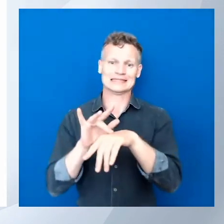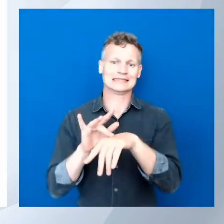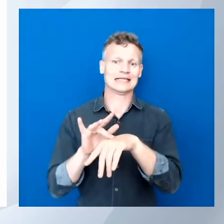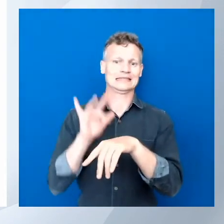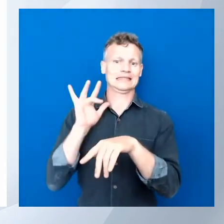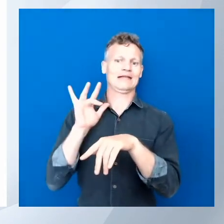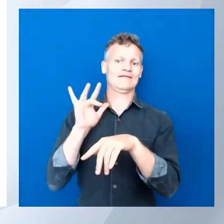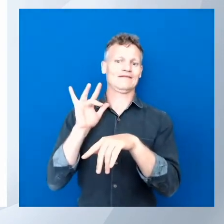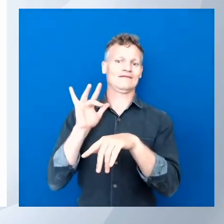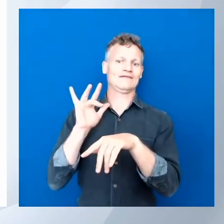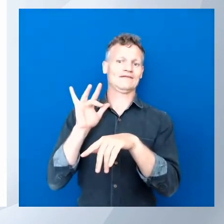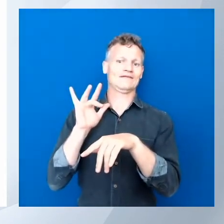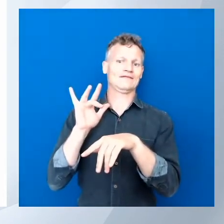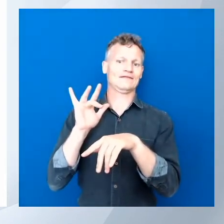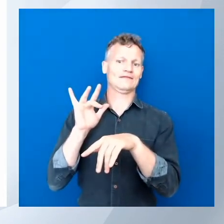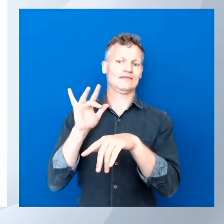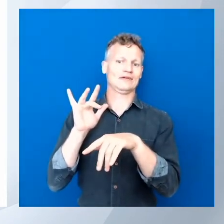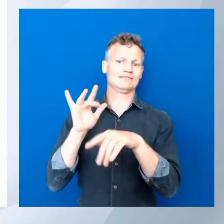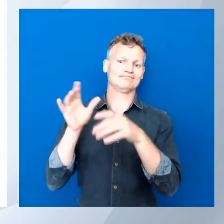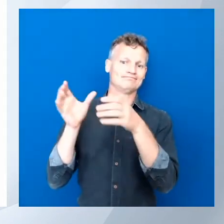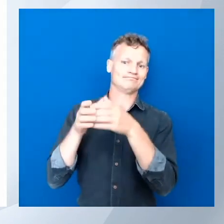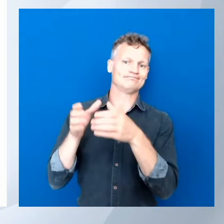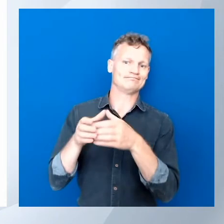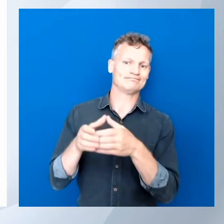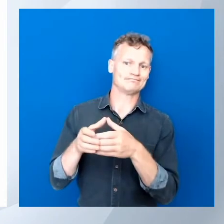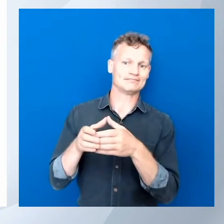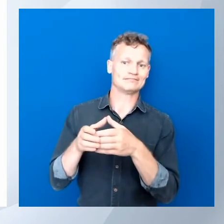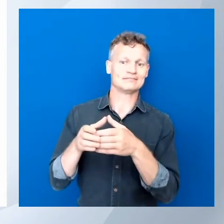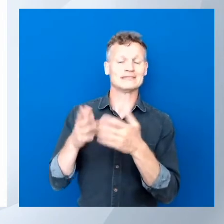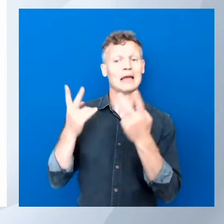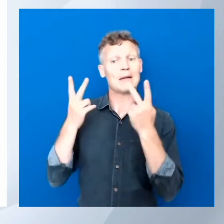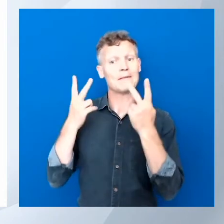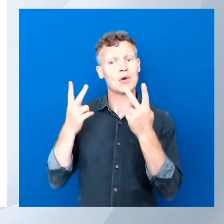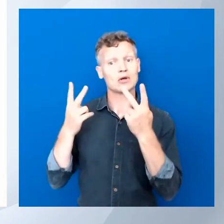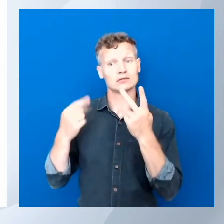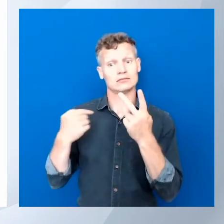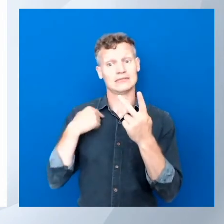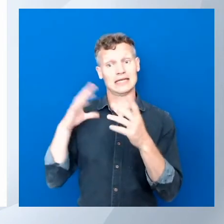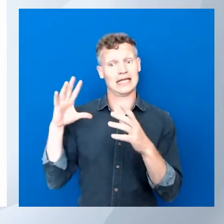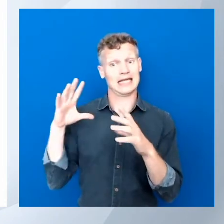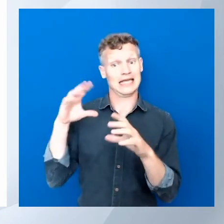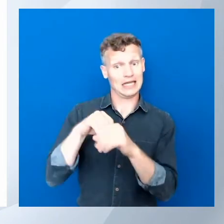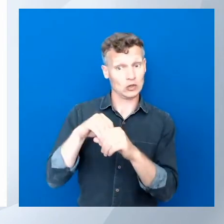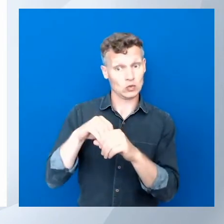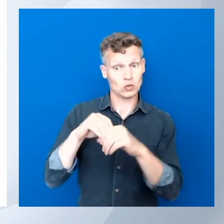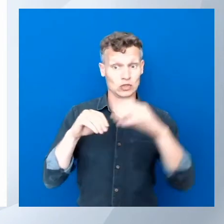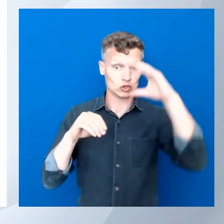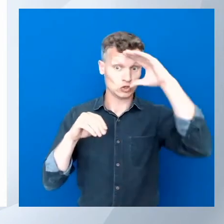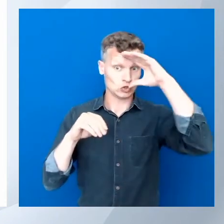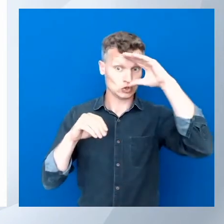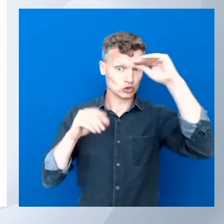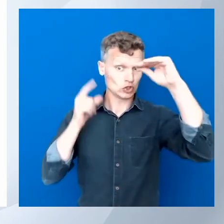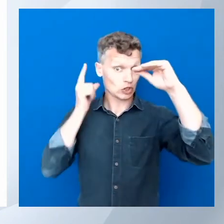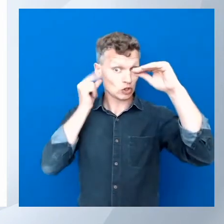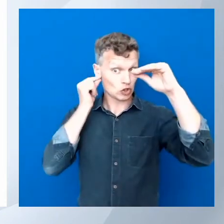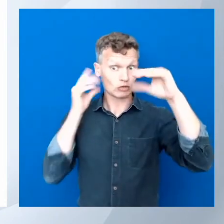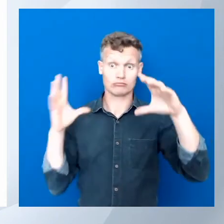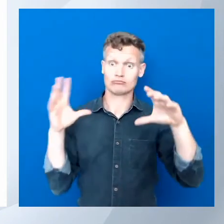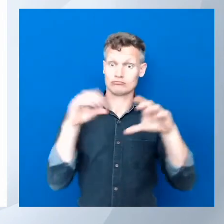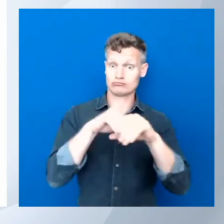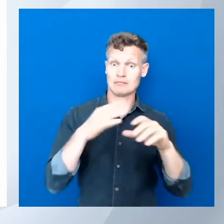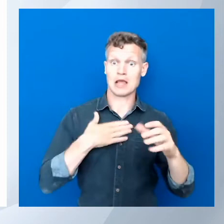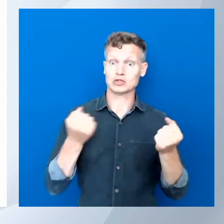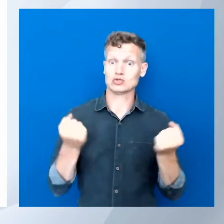understand what happens. So if I were to include gender directly into my training data set as an attribute